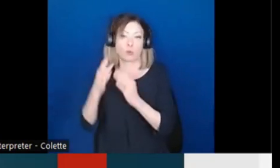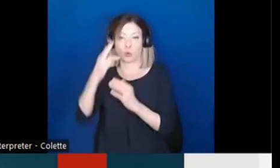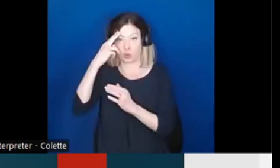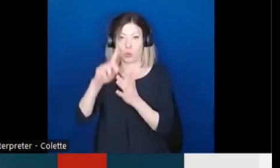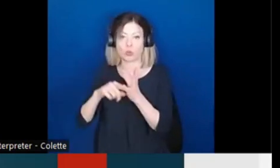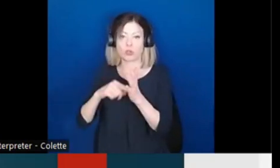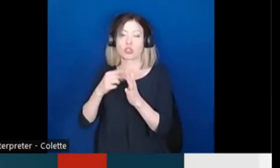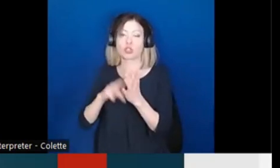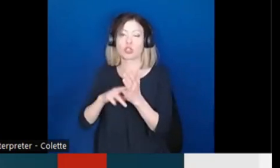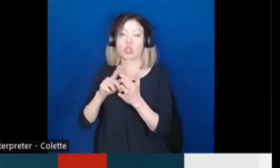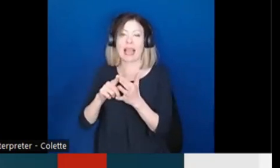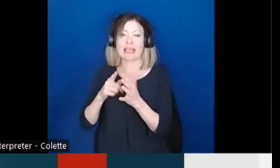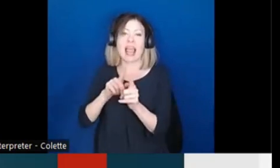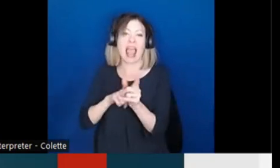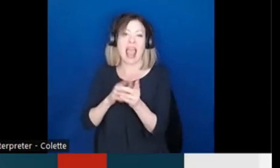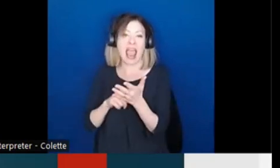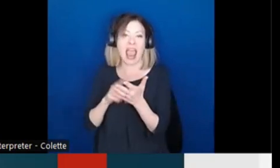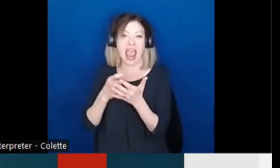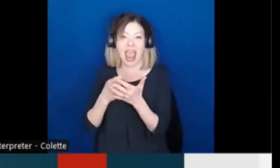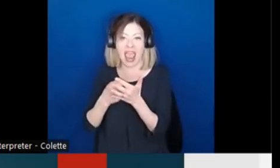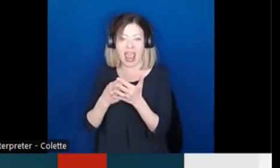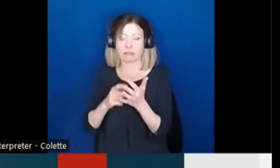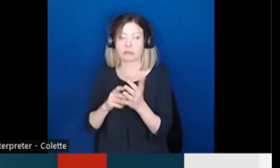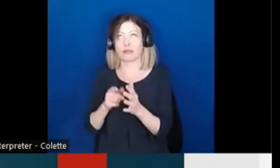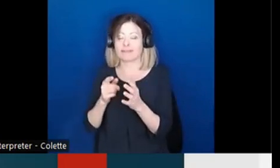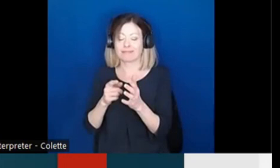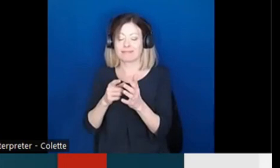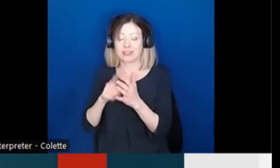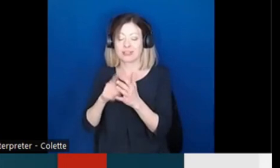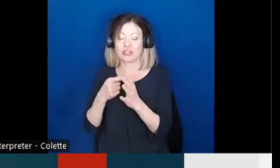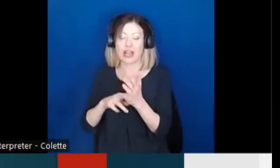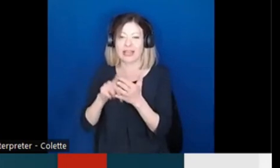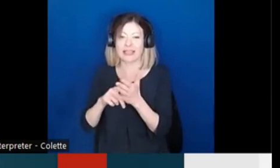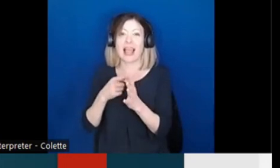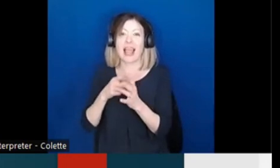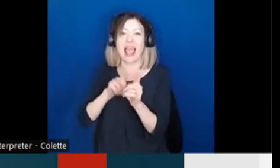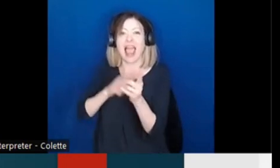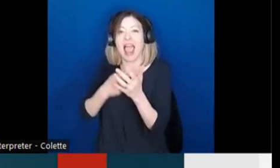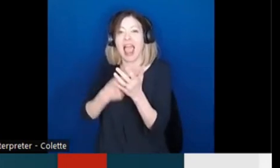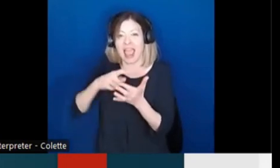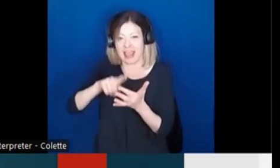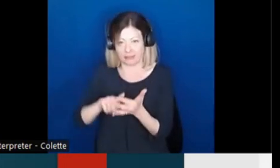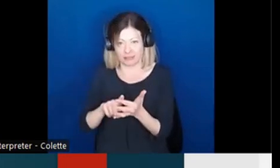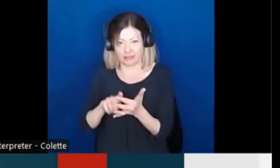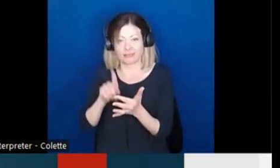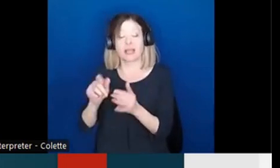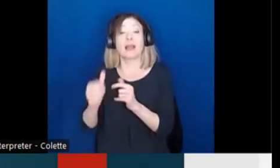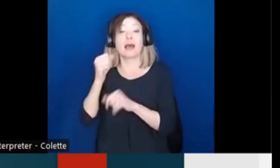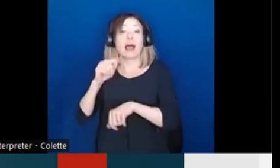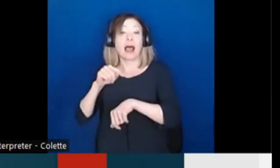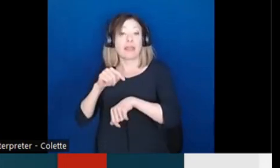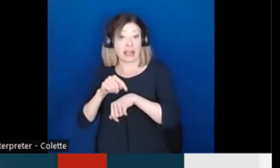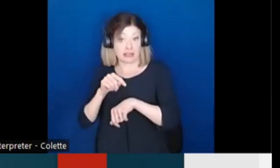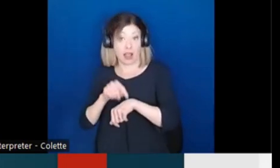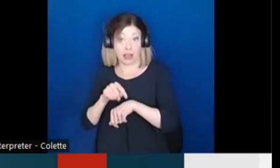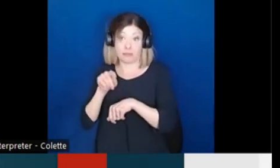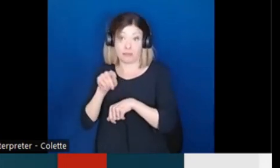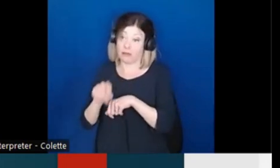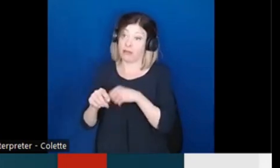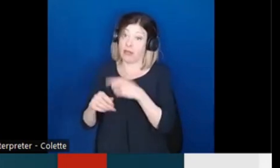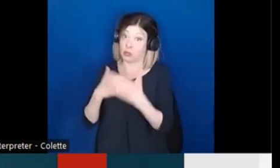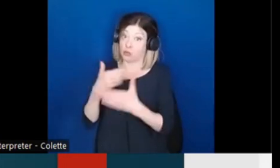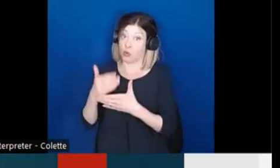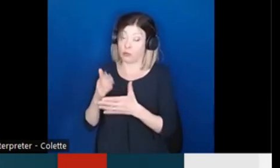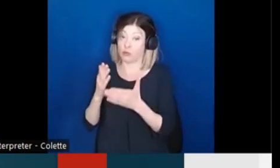A really groundbreaking novel at the time, partly because it was such a passionate story. Some people